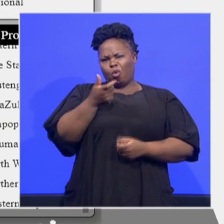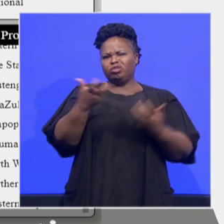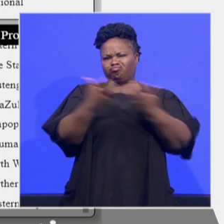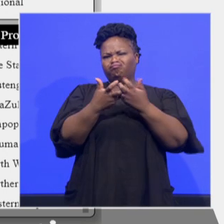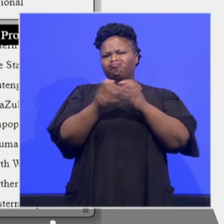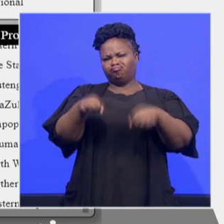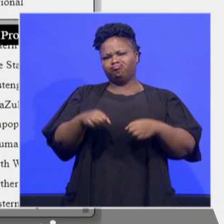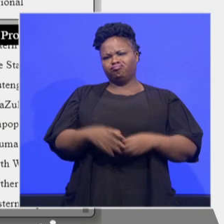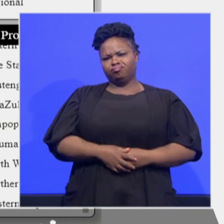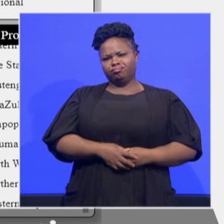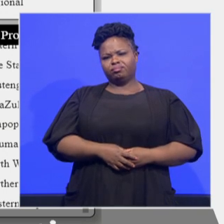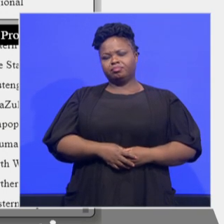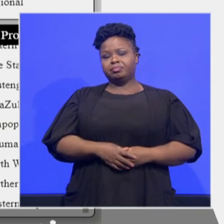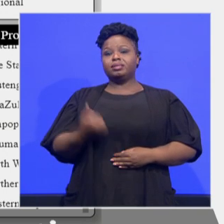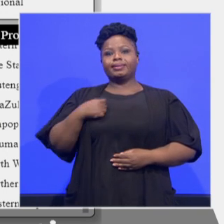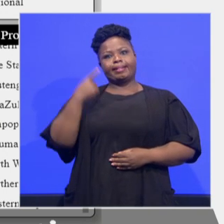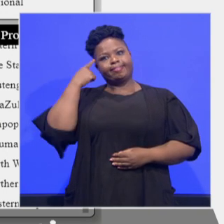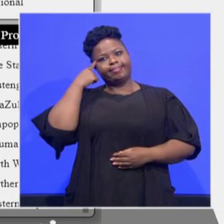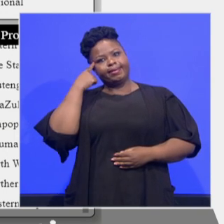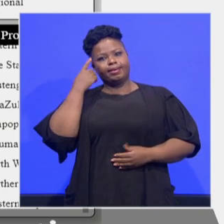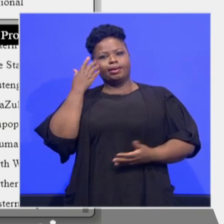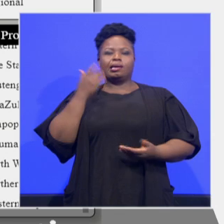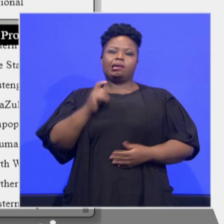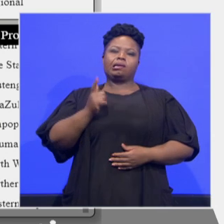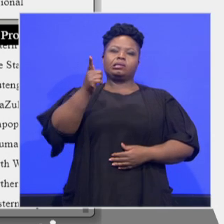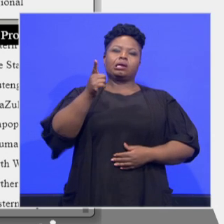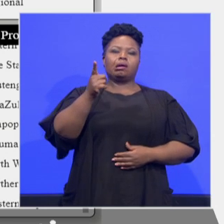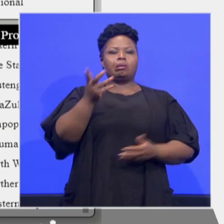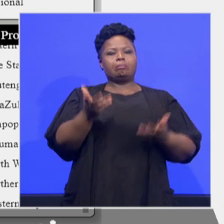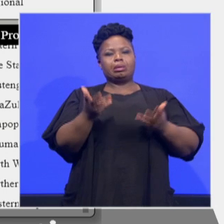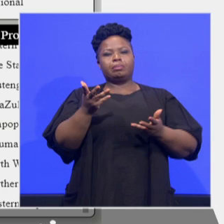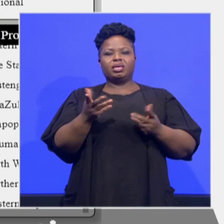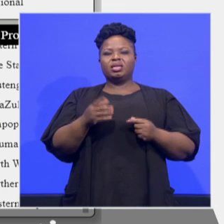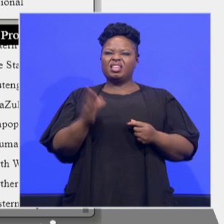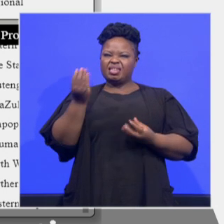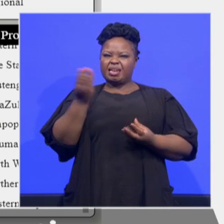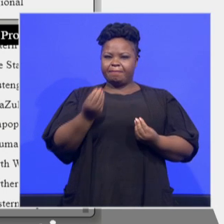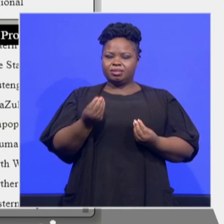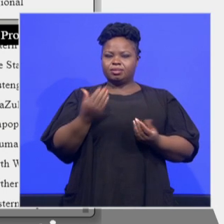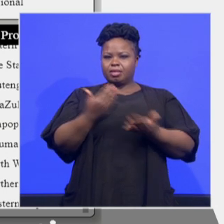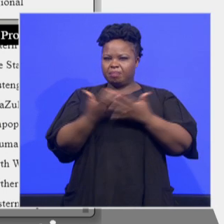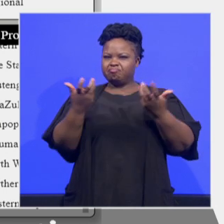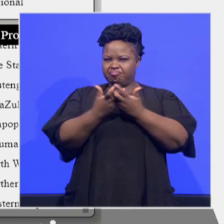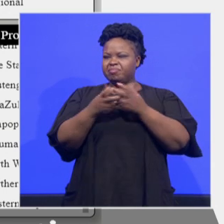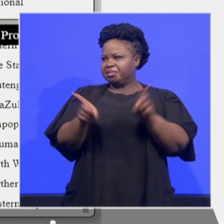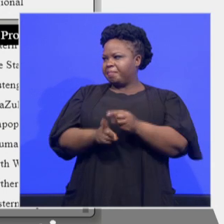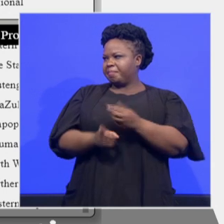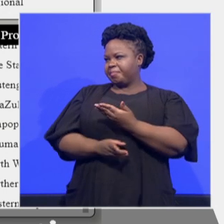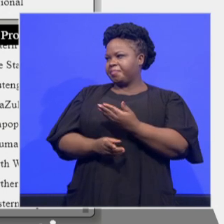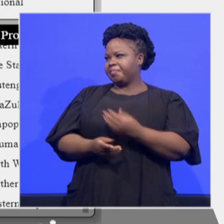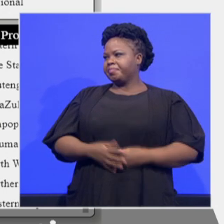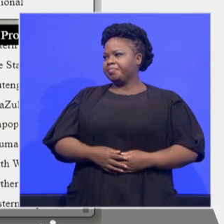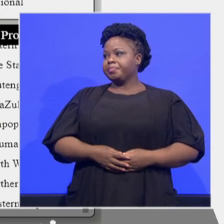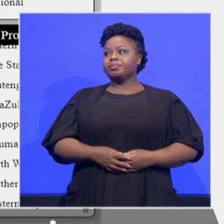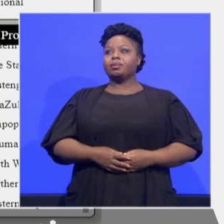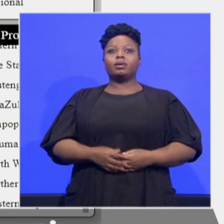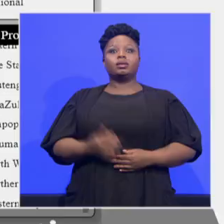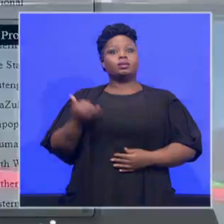I think it will start to settle down around these figures. Yeah. Now, the big caveat